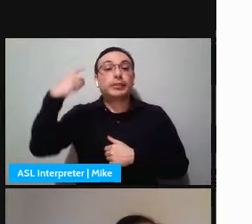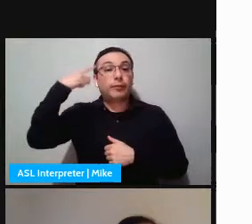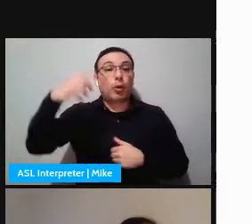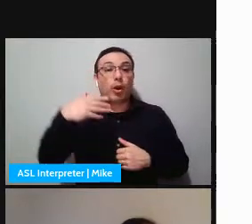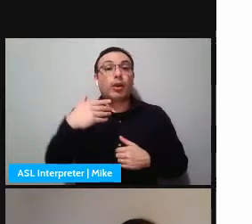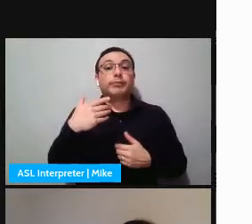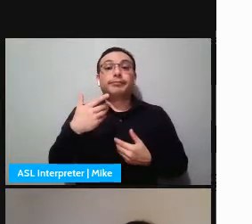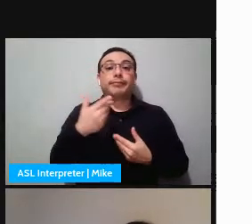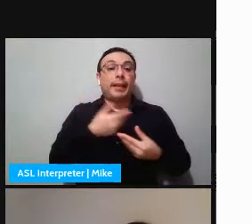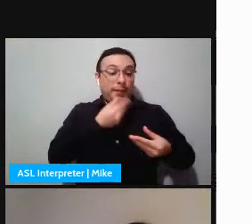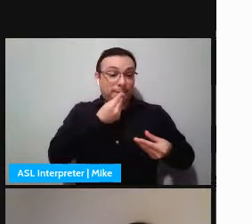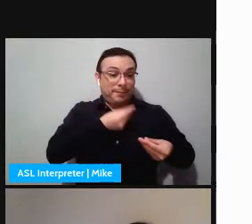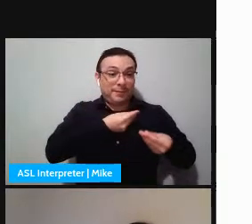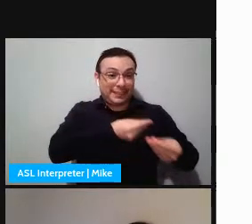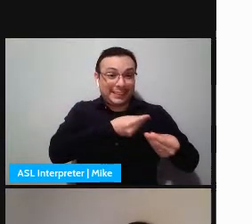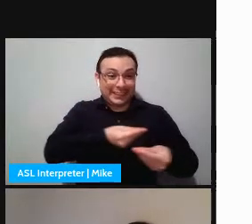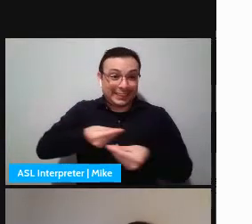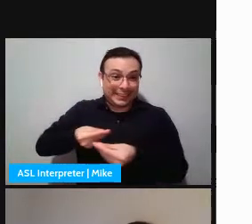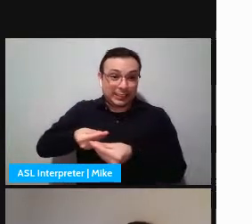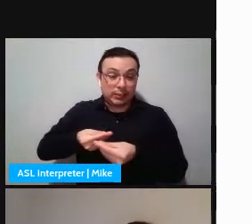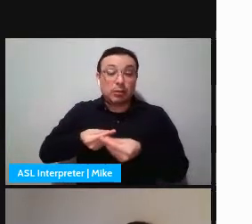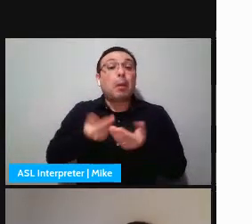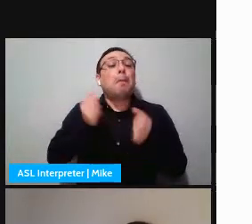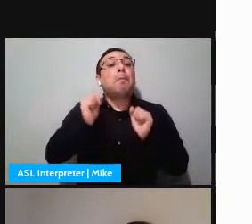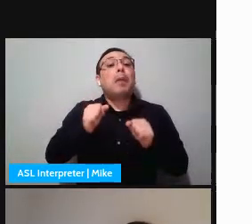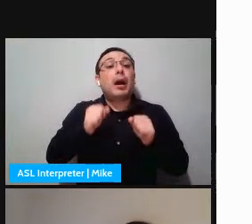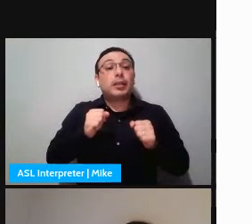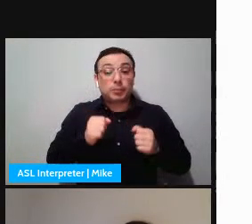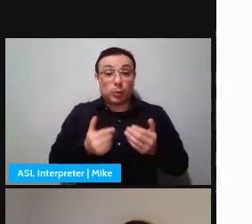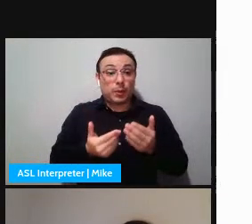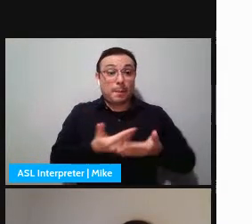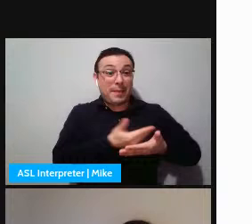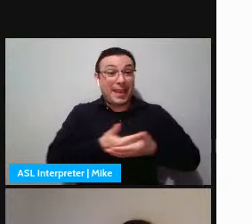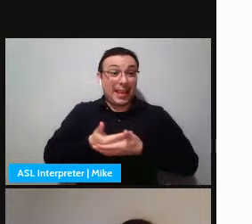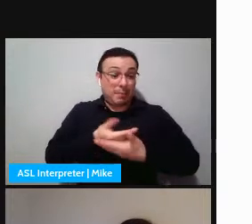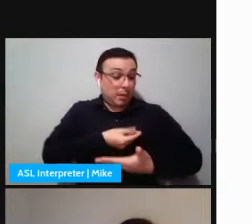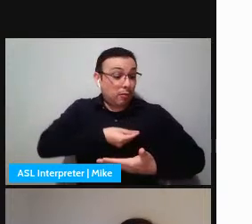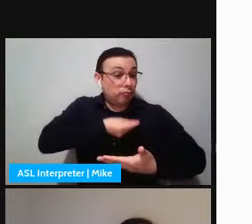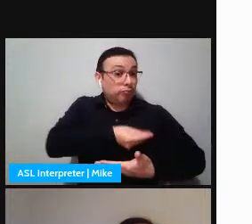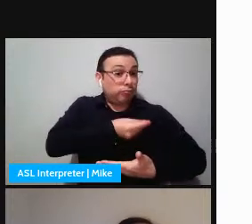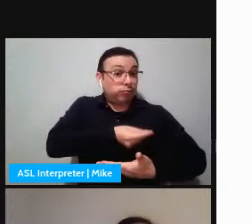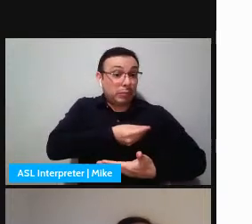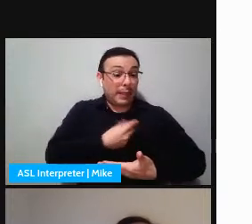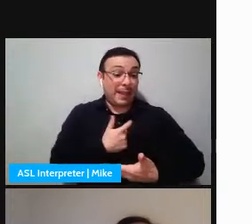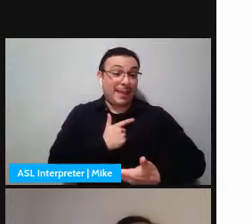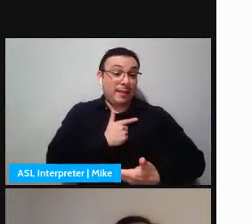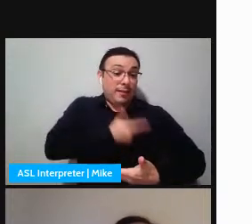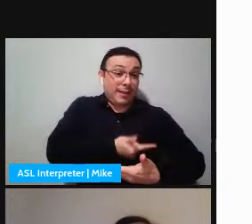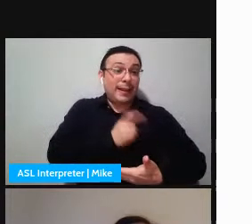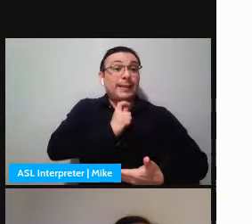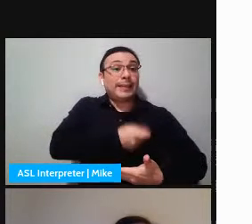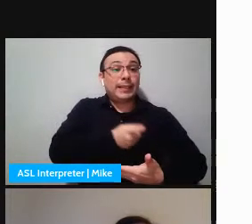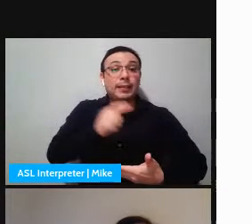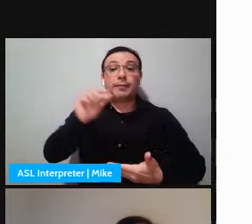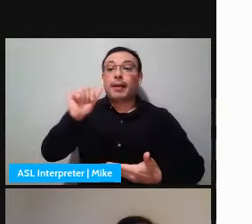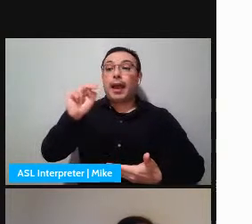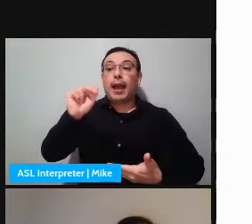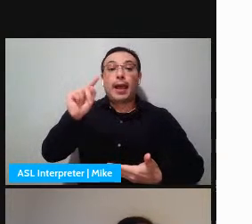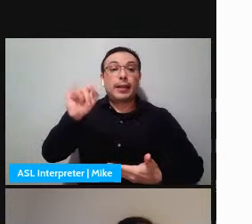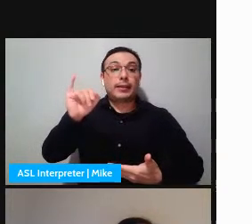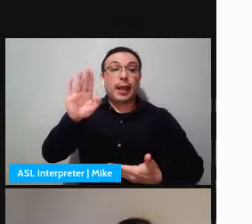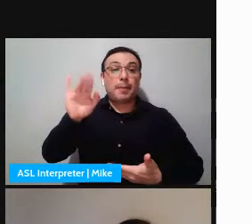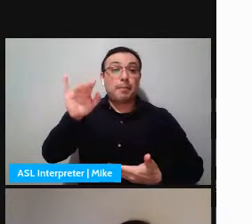that vaccinated women can pass on antibodies to their newborns while breastfeeding as well, so giving the newborn